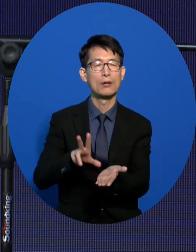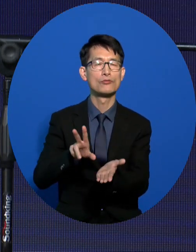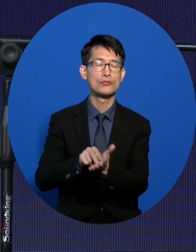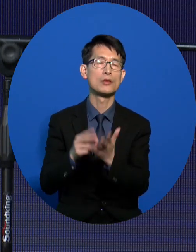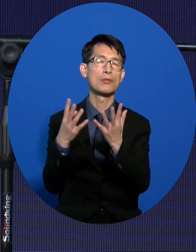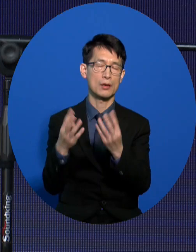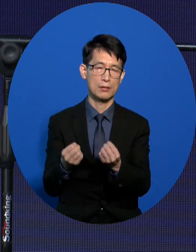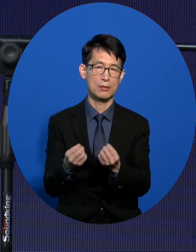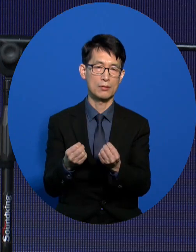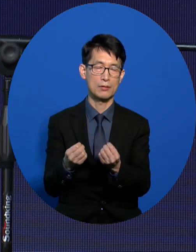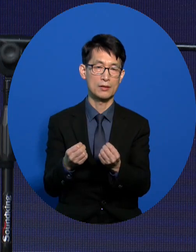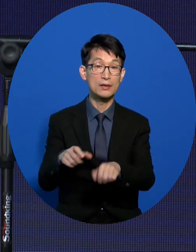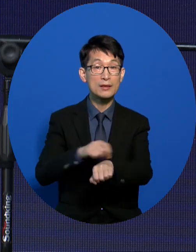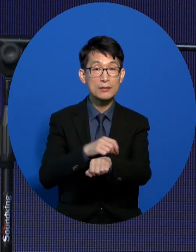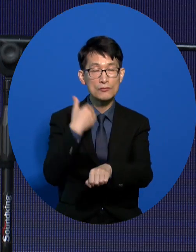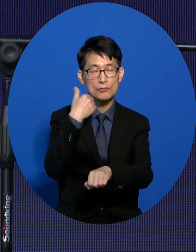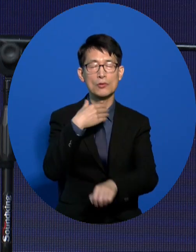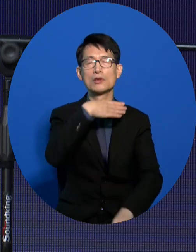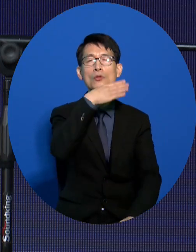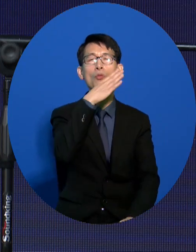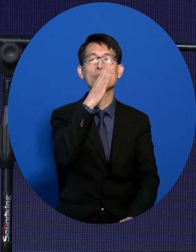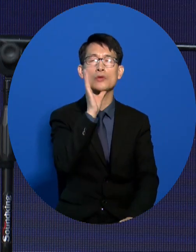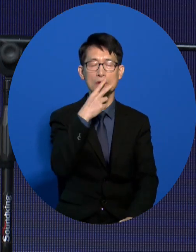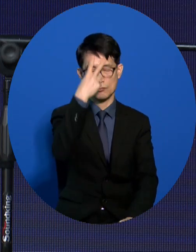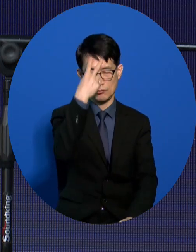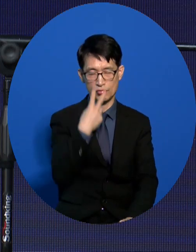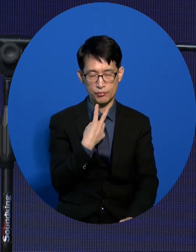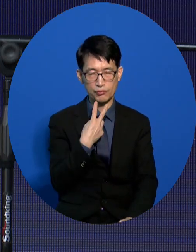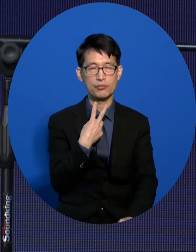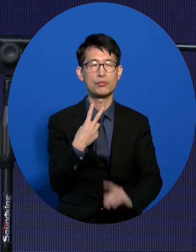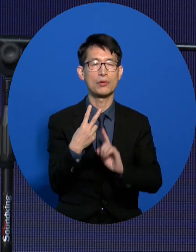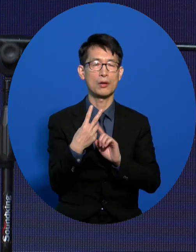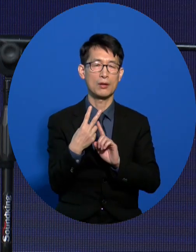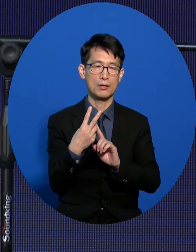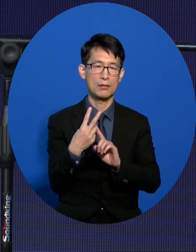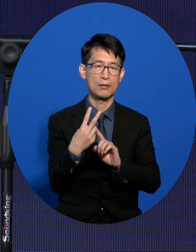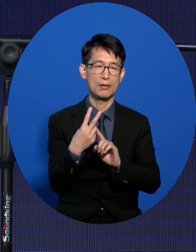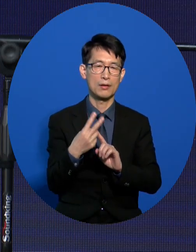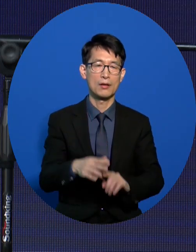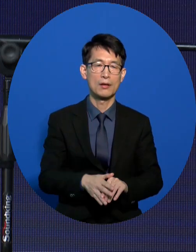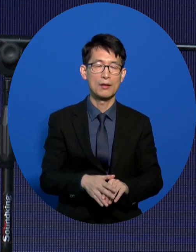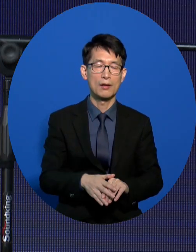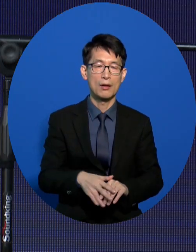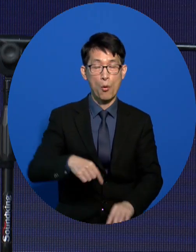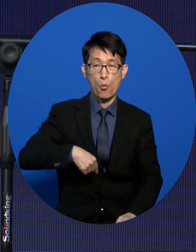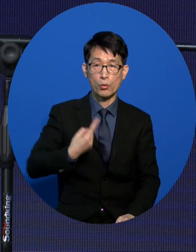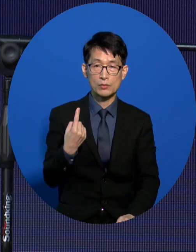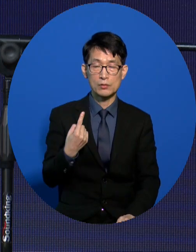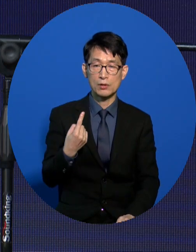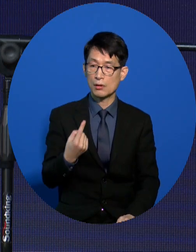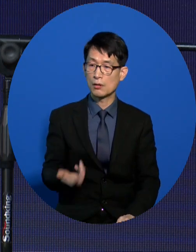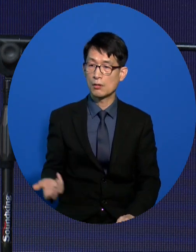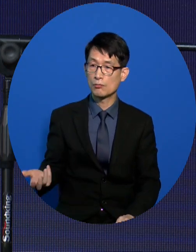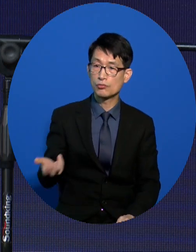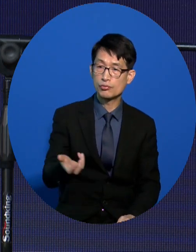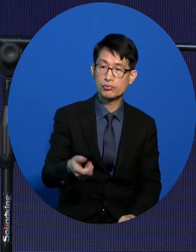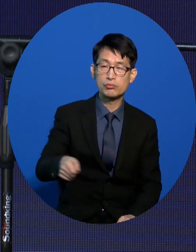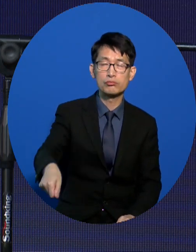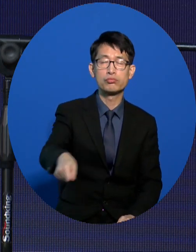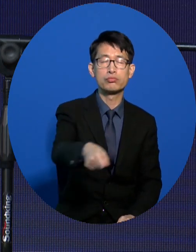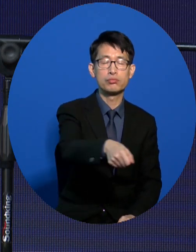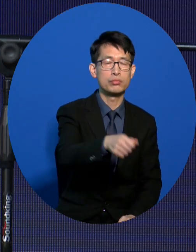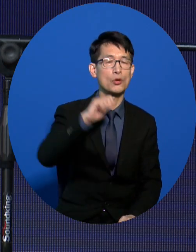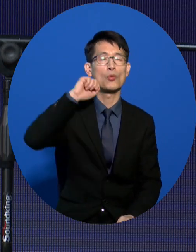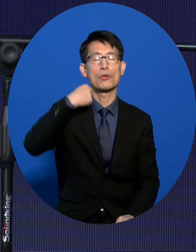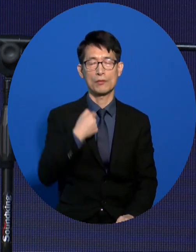with disabilities at the hospitals, especially the elderly. And the elderly, a lot of the elderly have